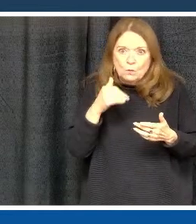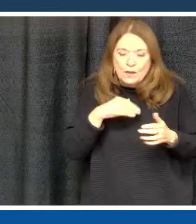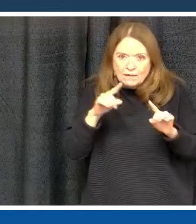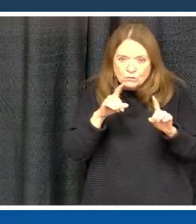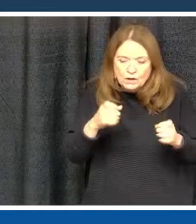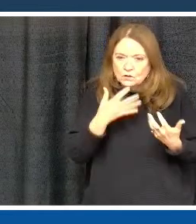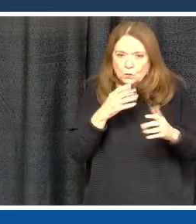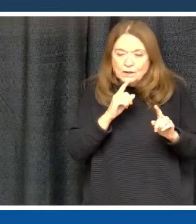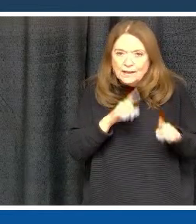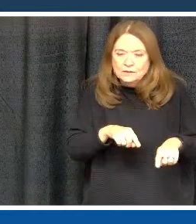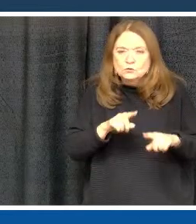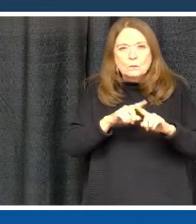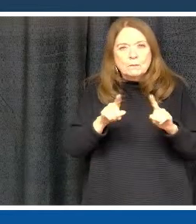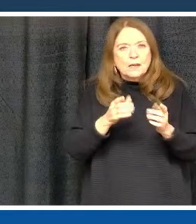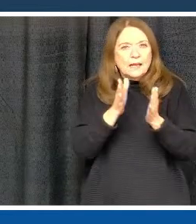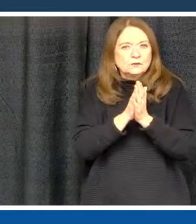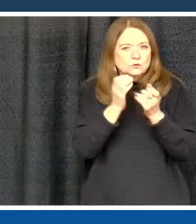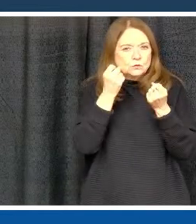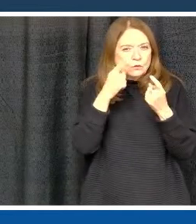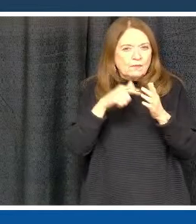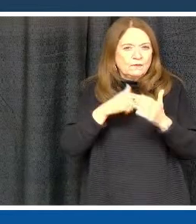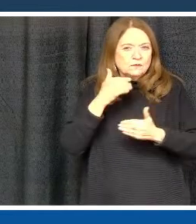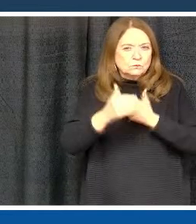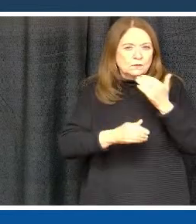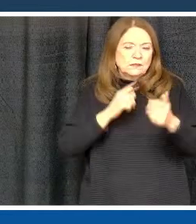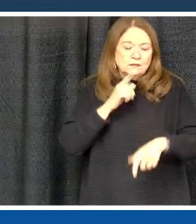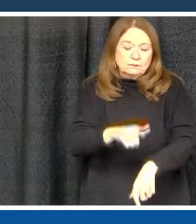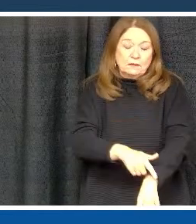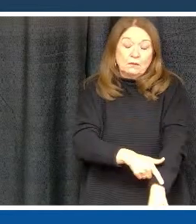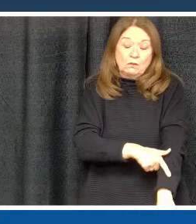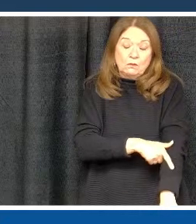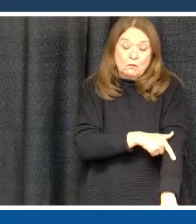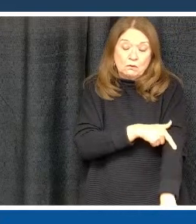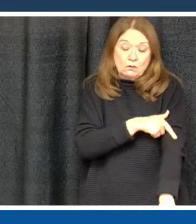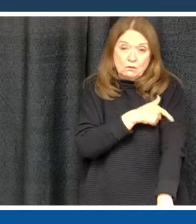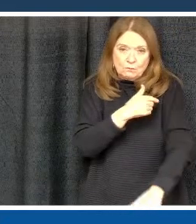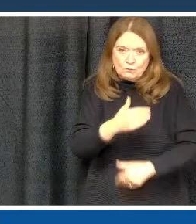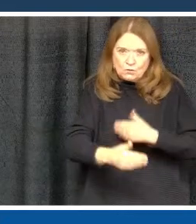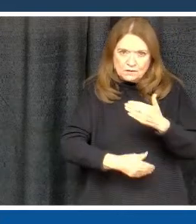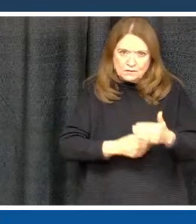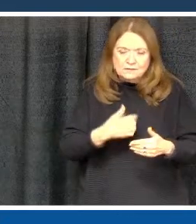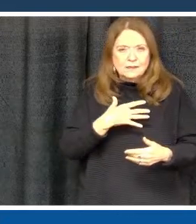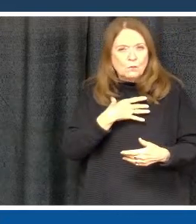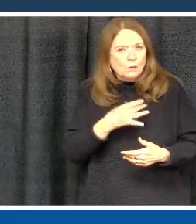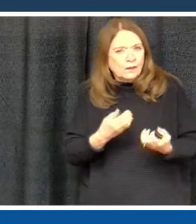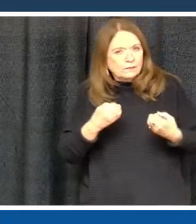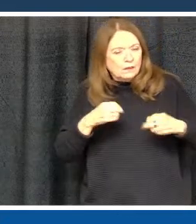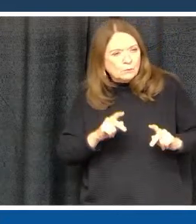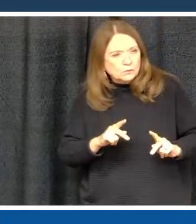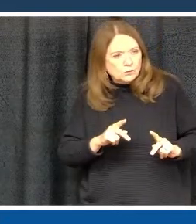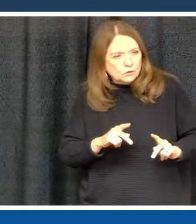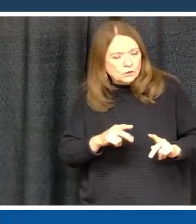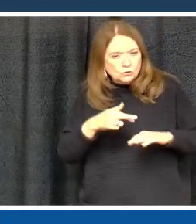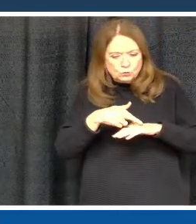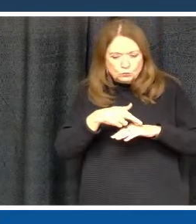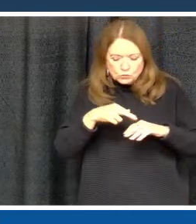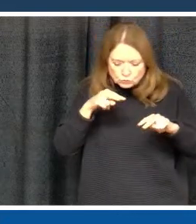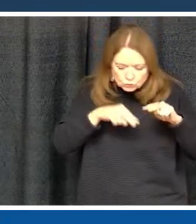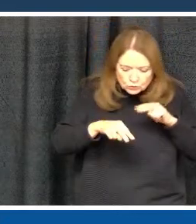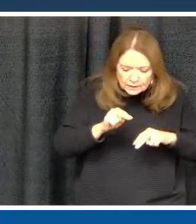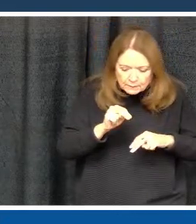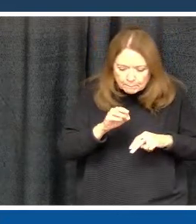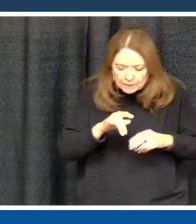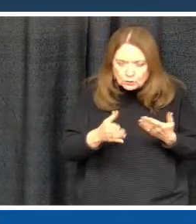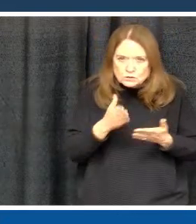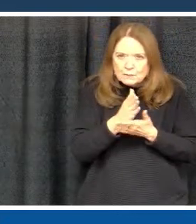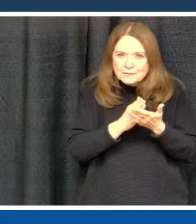questions. I just ask that you understand that this process has been lengthy, nuanced, and I'd like the opportunity to refer to my notes and maybe some of the